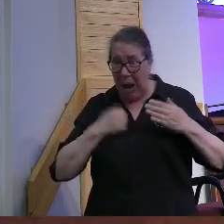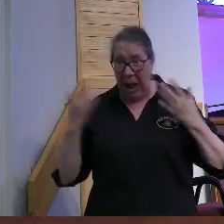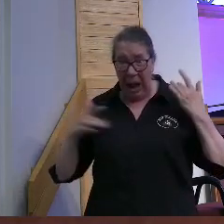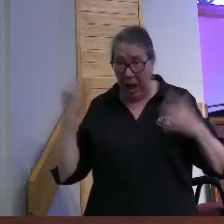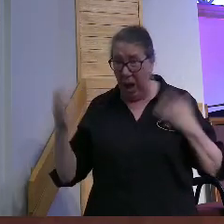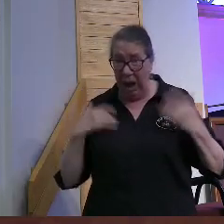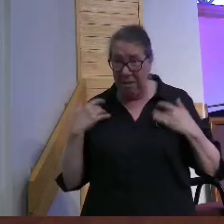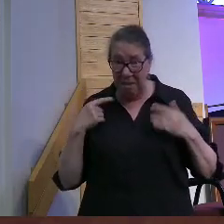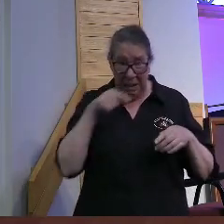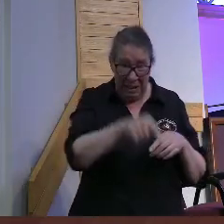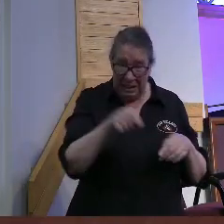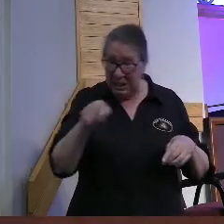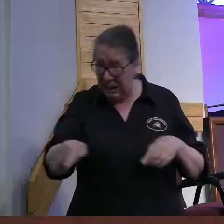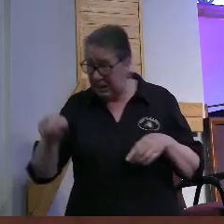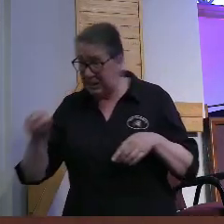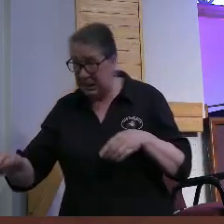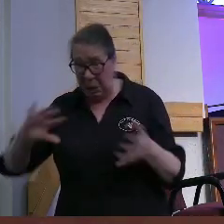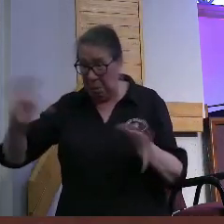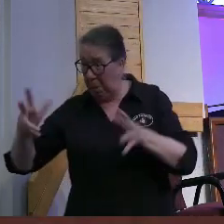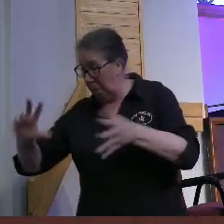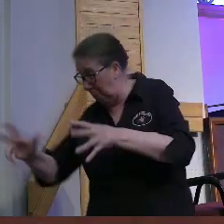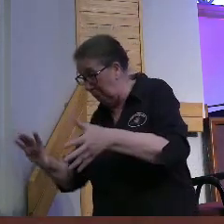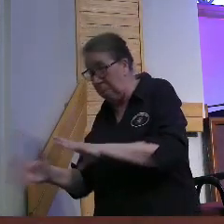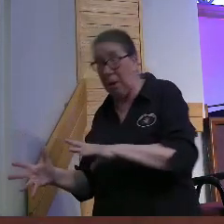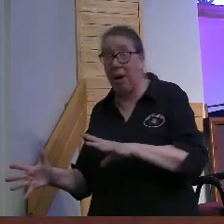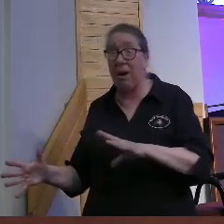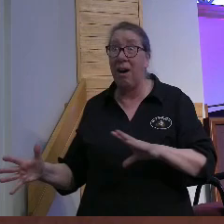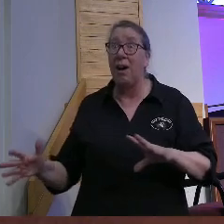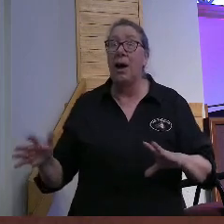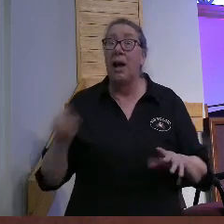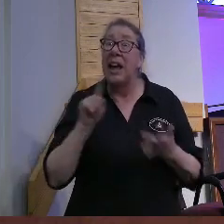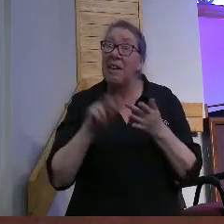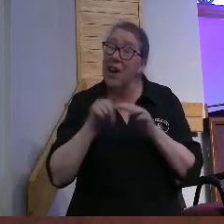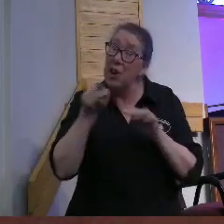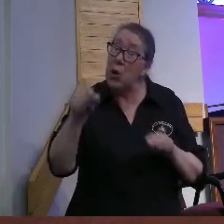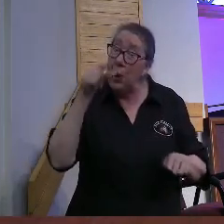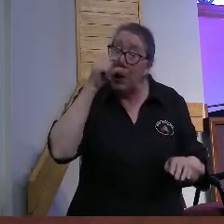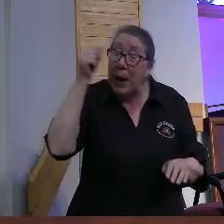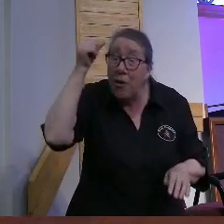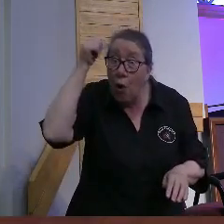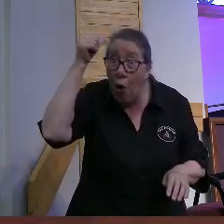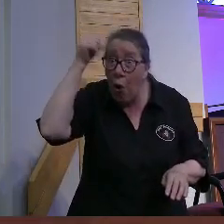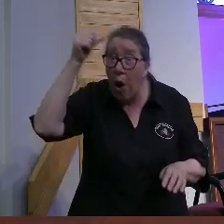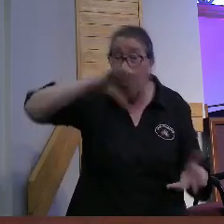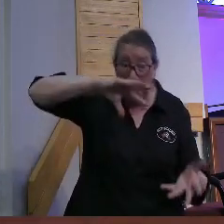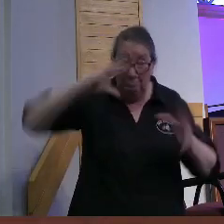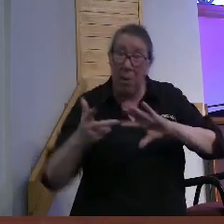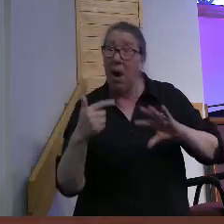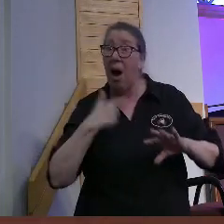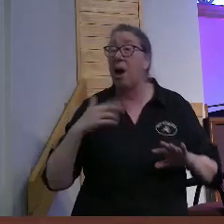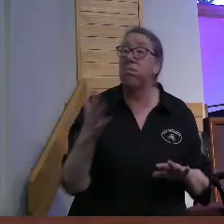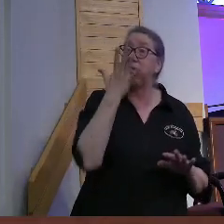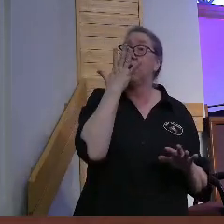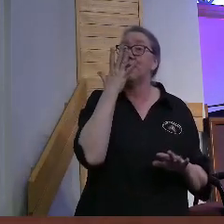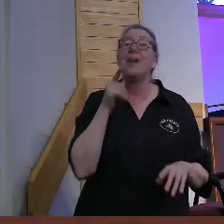could only experience the circumstances that I have right now, if you could only know the crisis that I face, you would